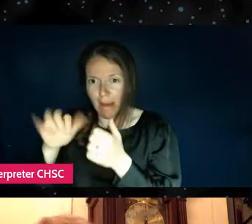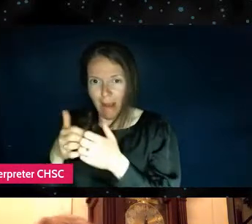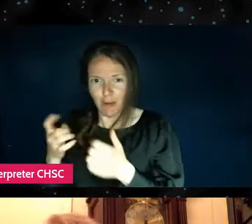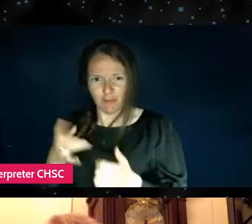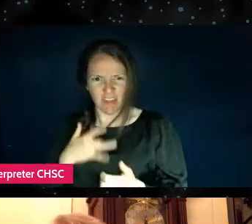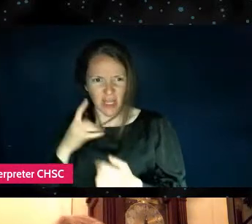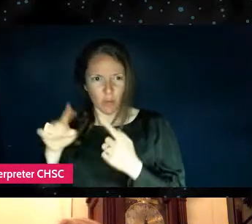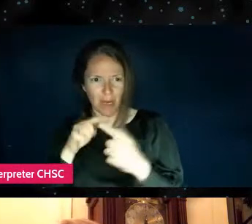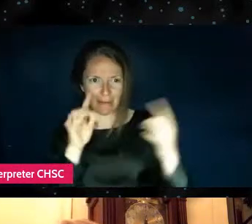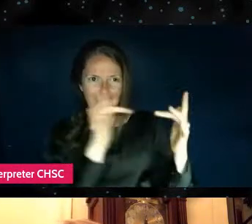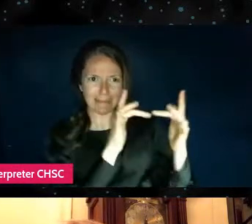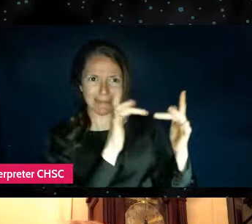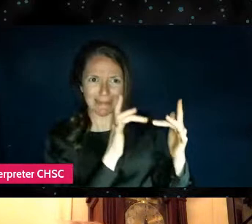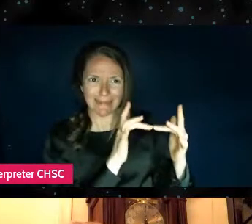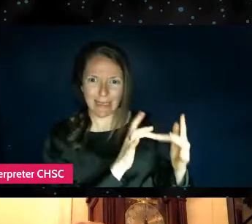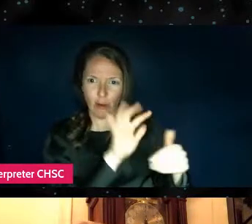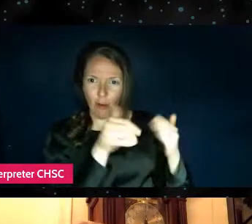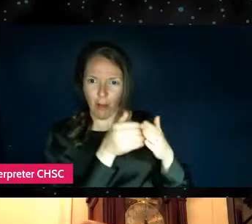performers?